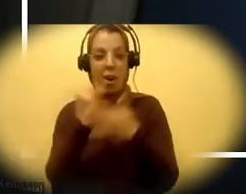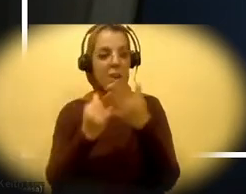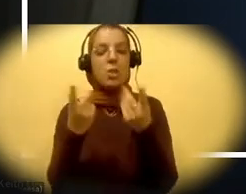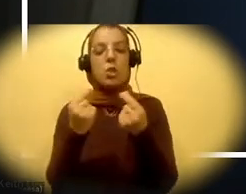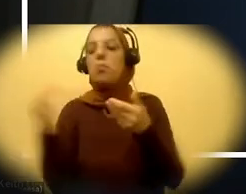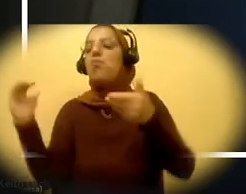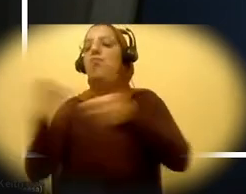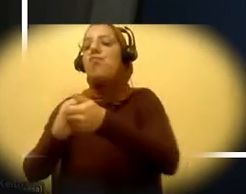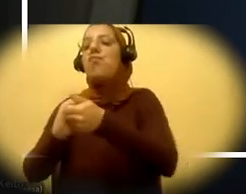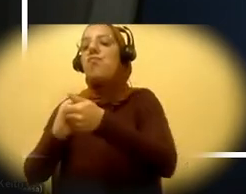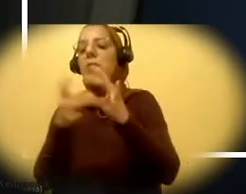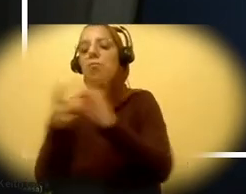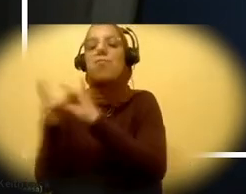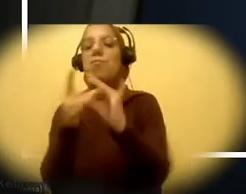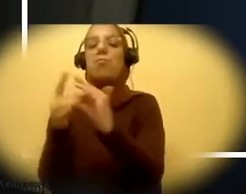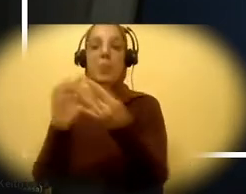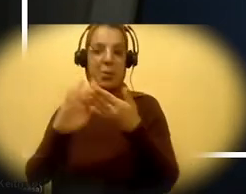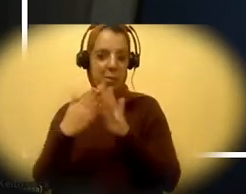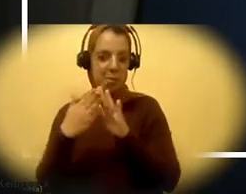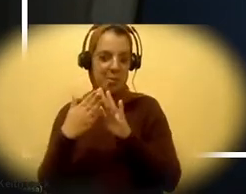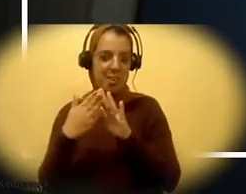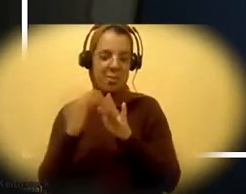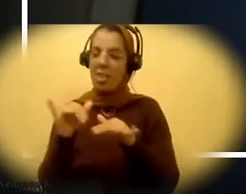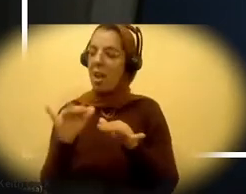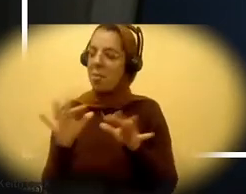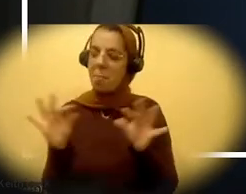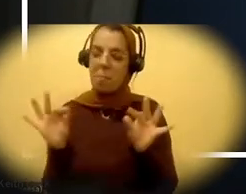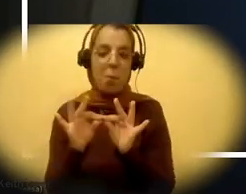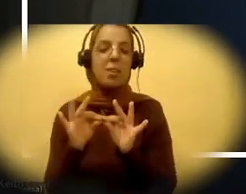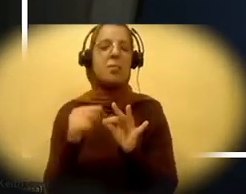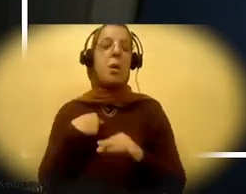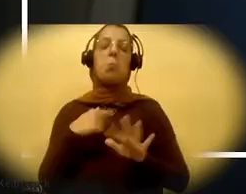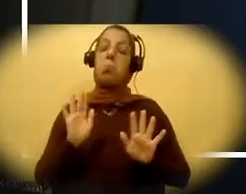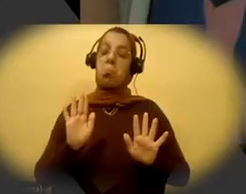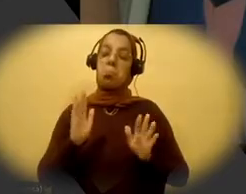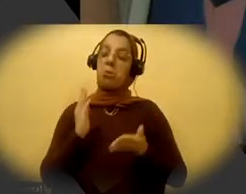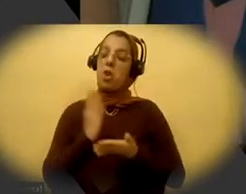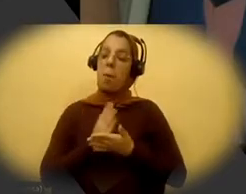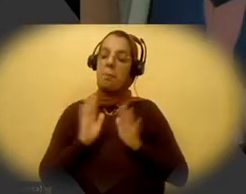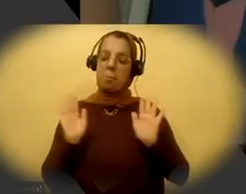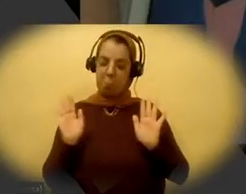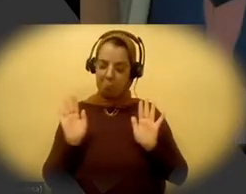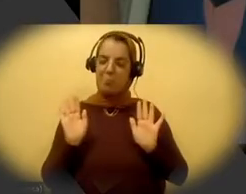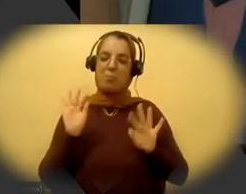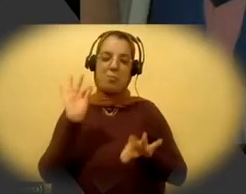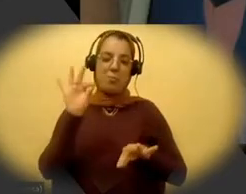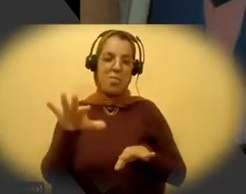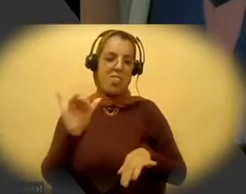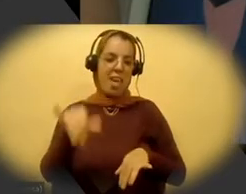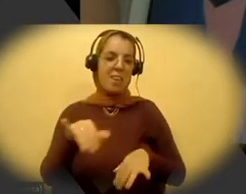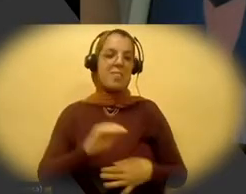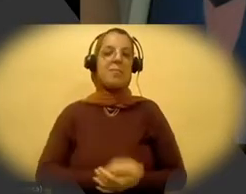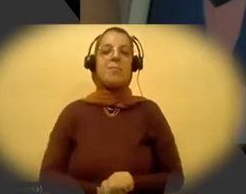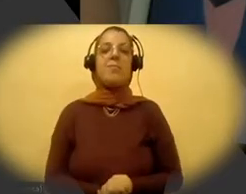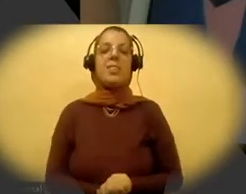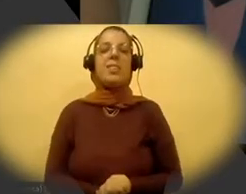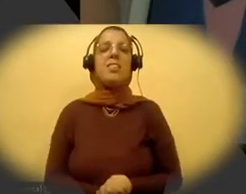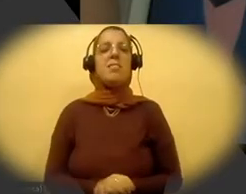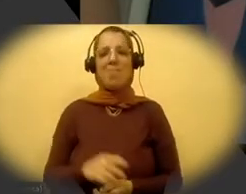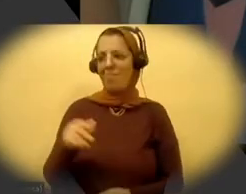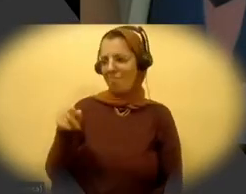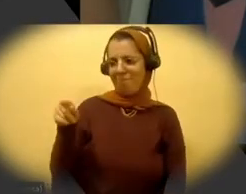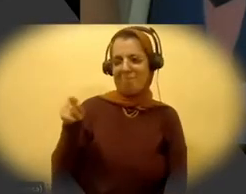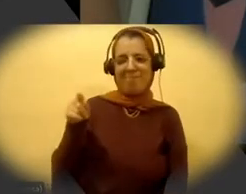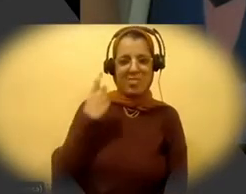So that's you know, I'll stop there, I guess. Yeah, no, I think that's like a really